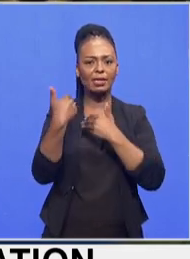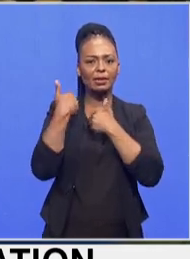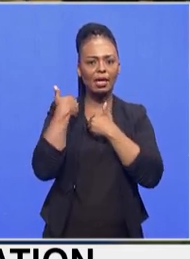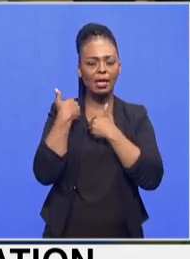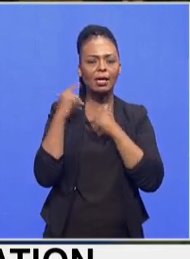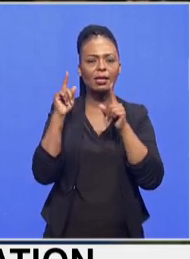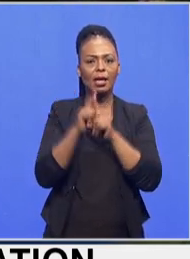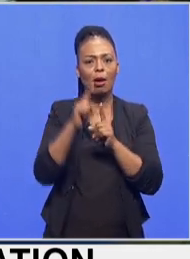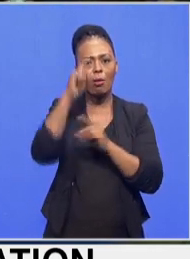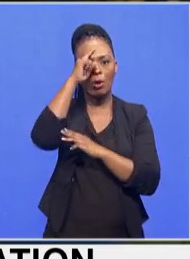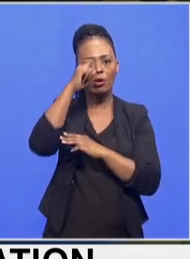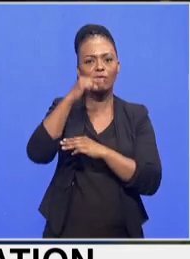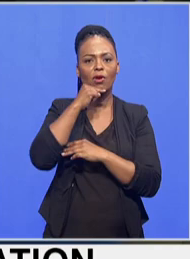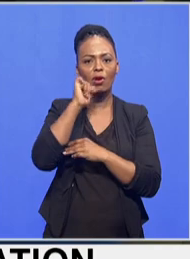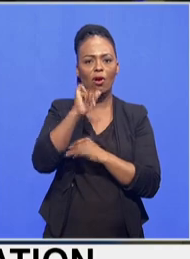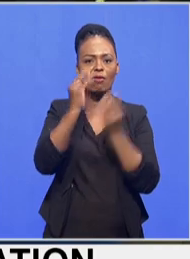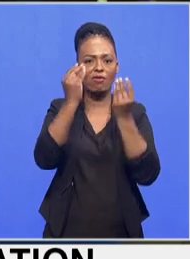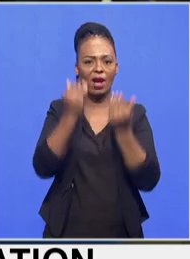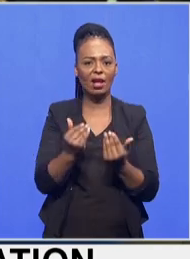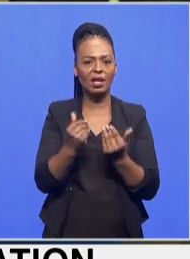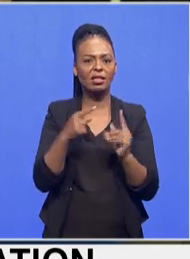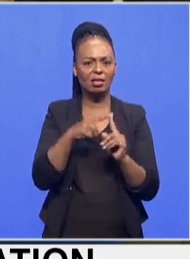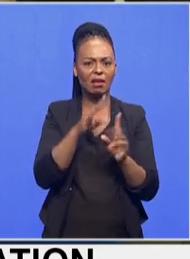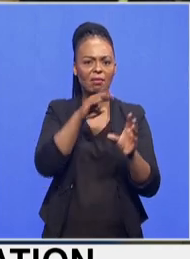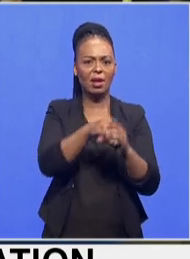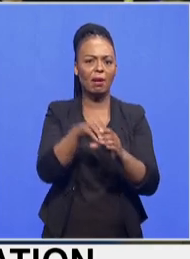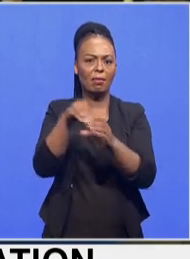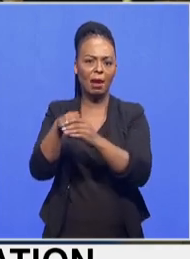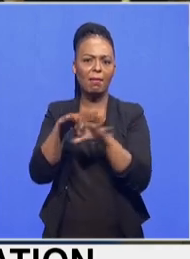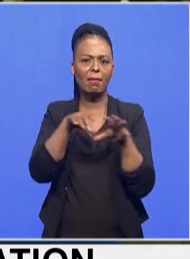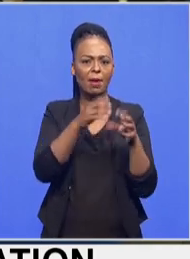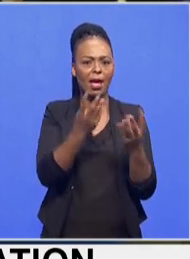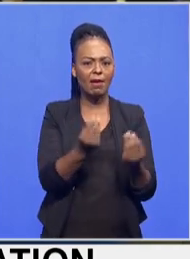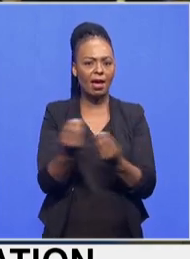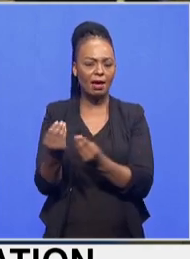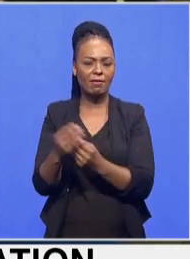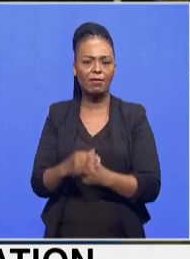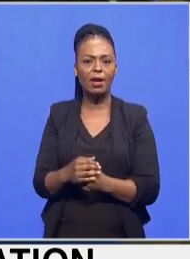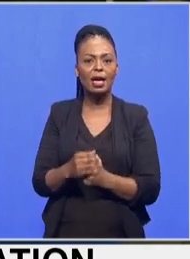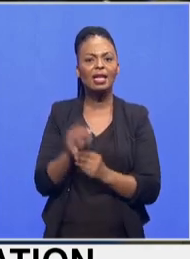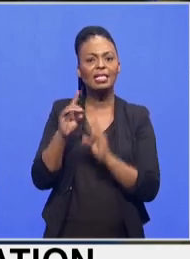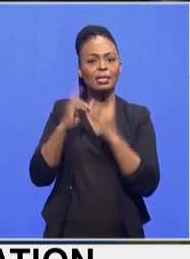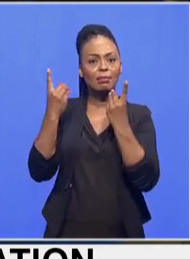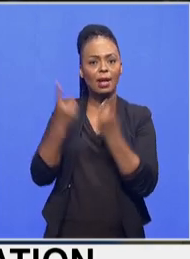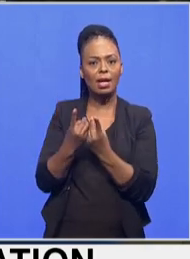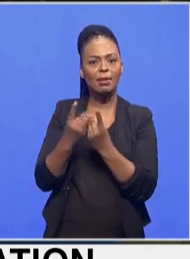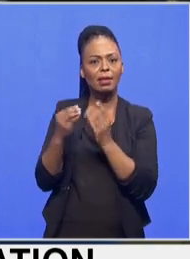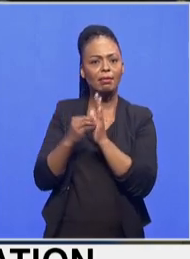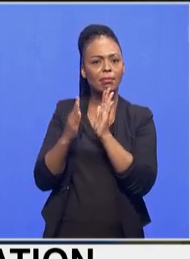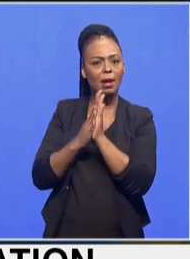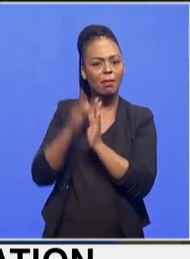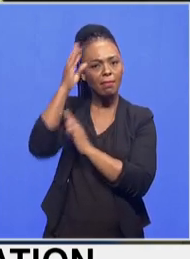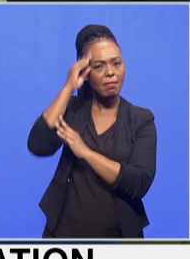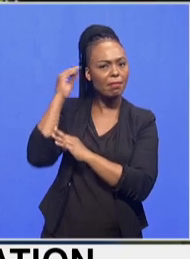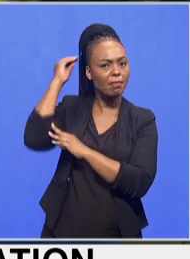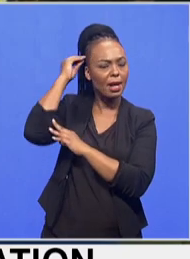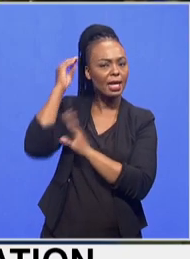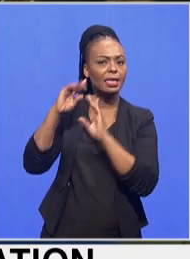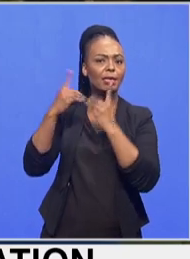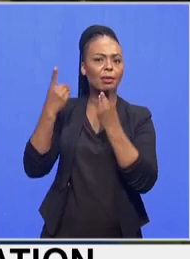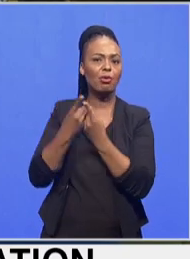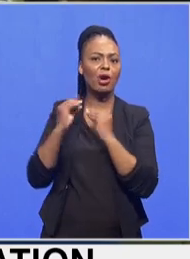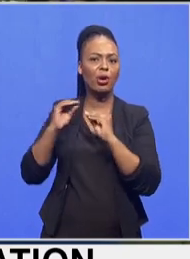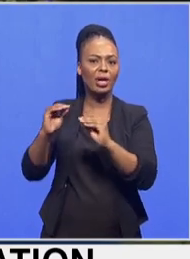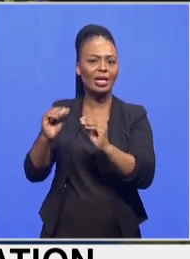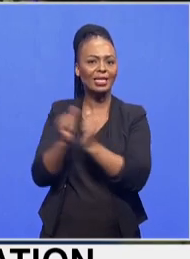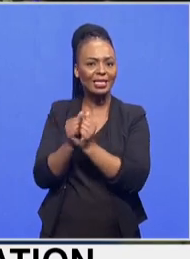as the portfolio of finance. But in one department that he has really left a mark is the Department of Education, which he